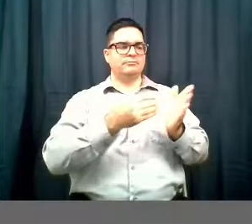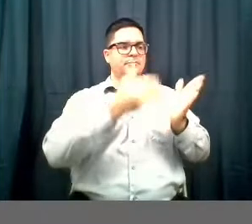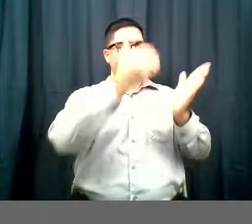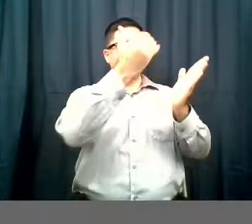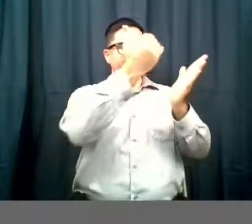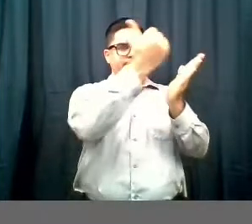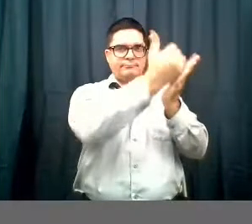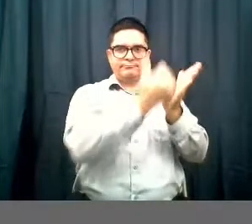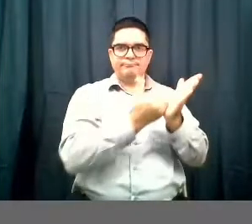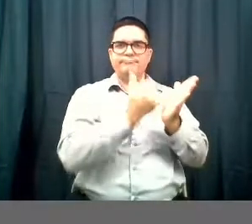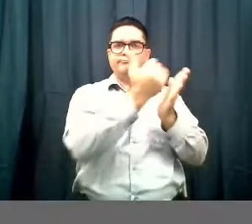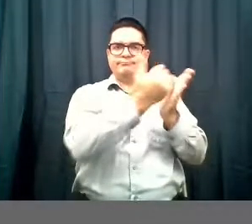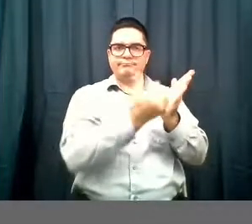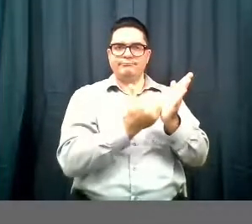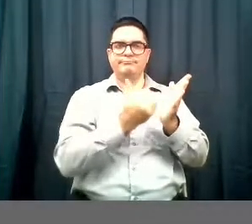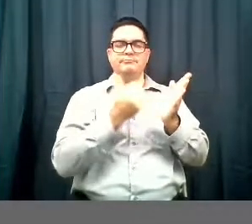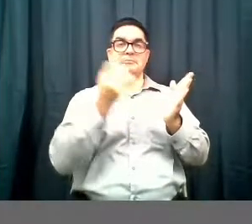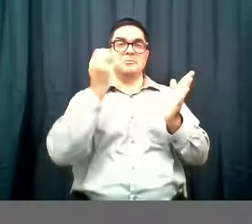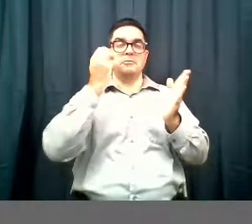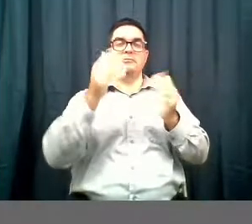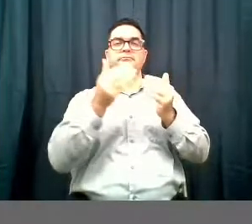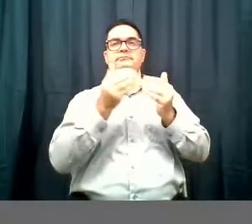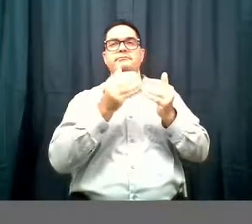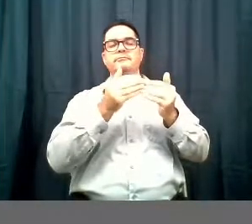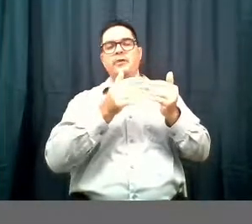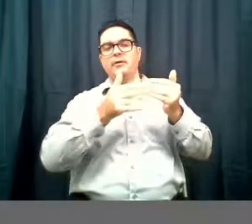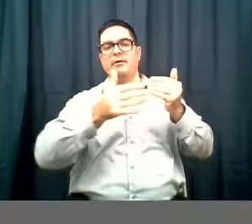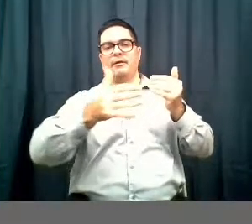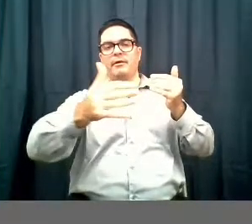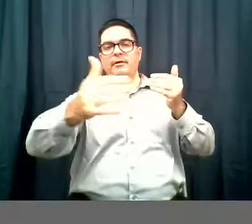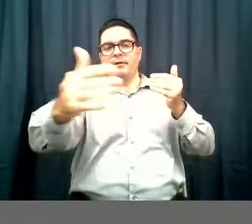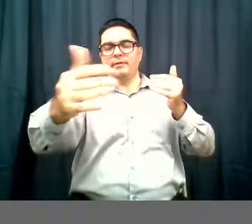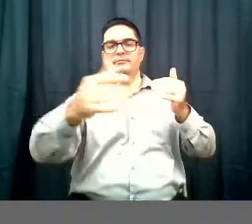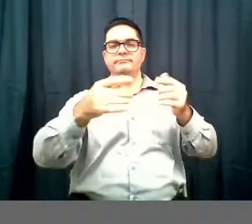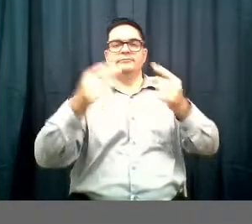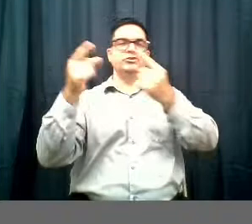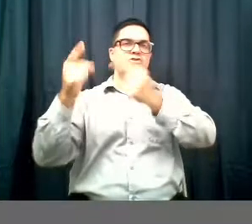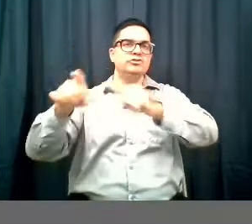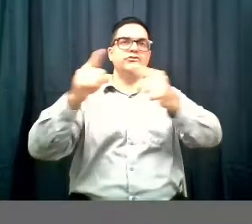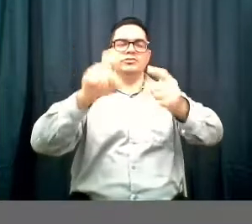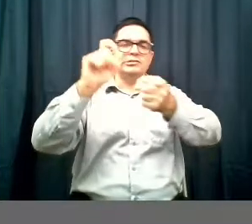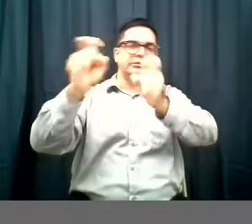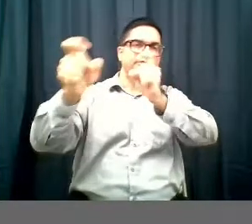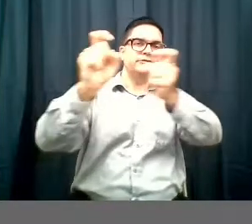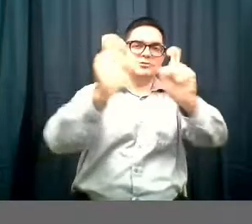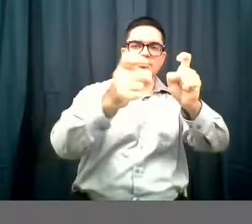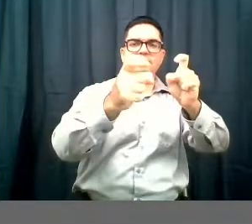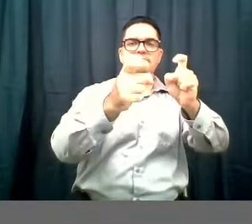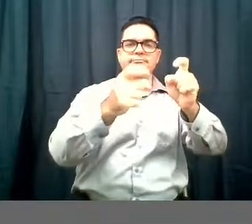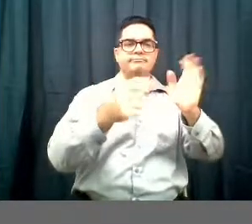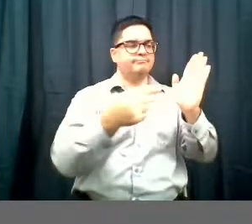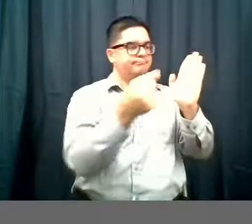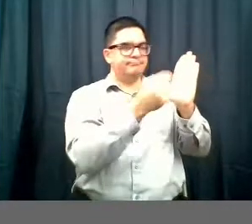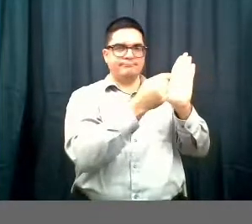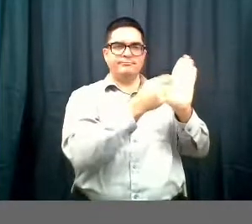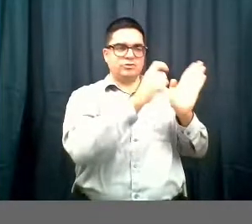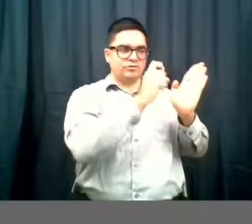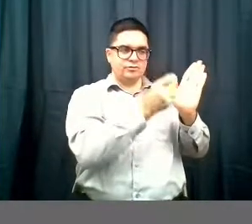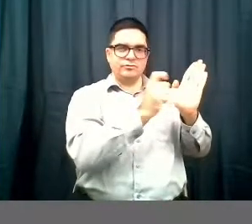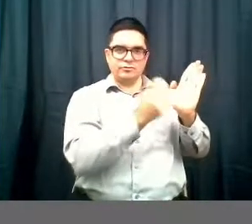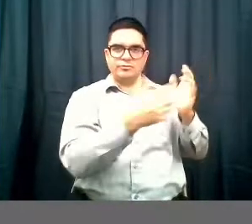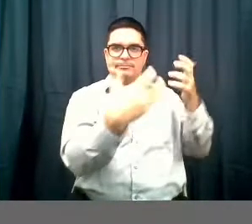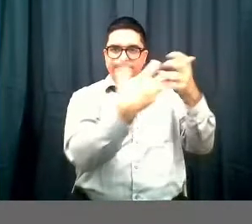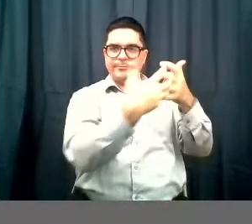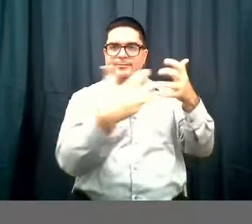new information becomes available, they will be updated. They will also be updated to reflect and incorporate new priorities of the governor